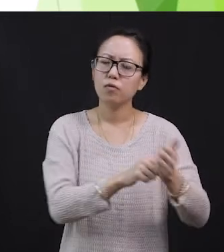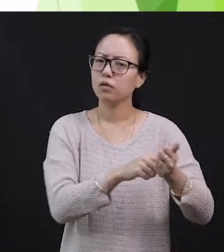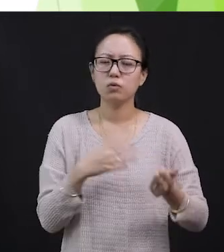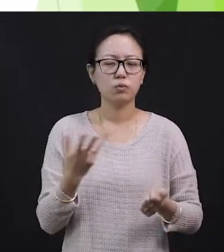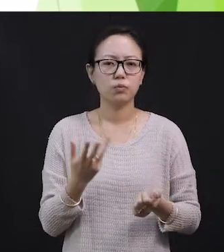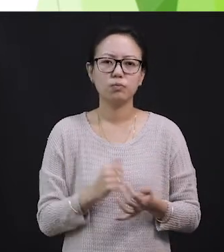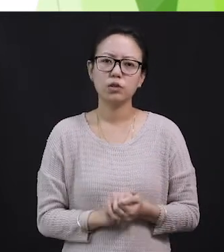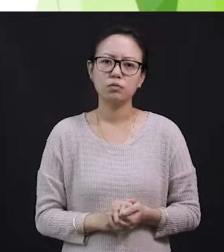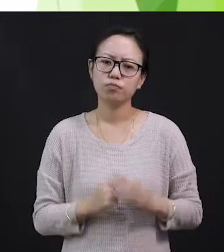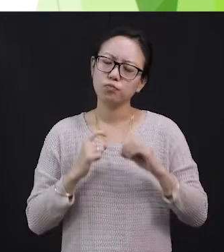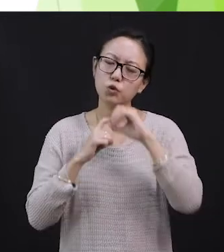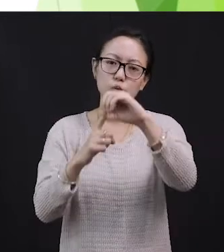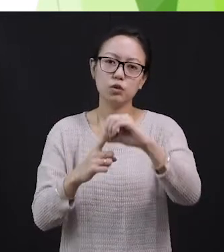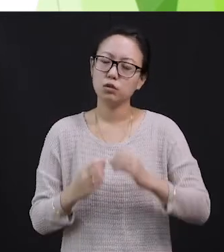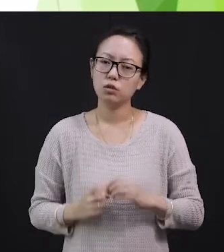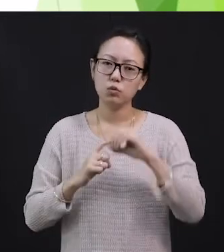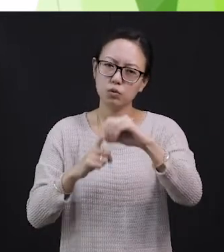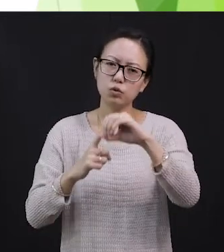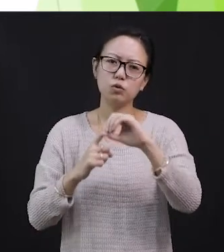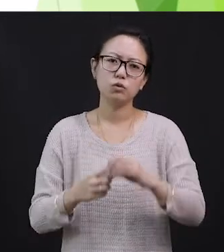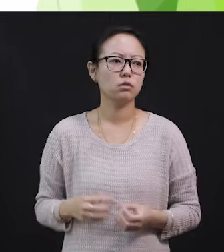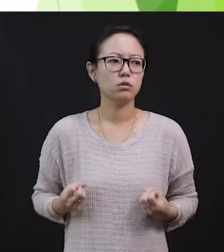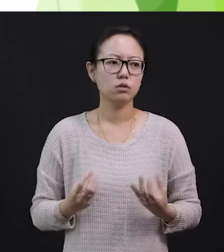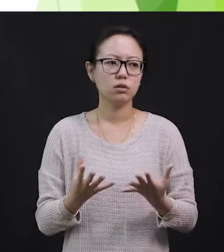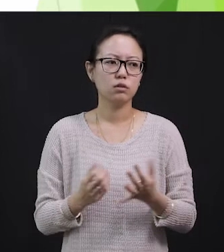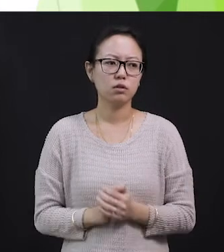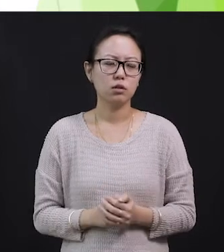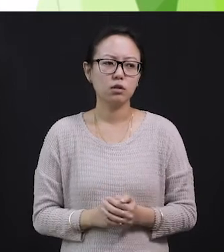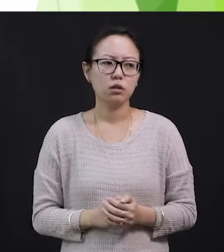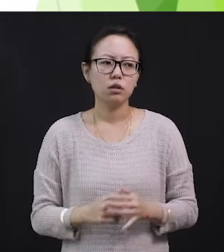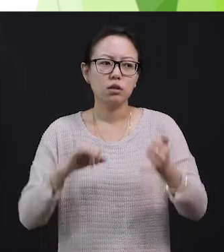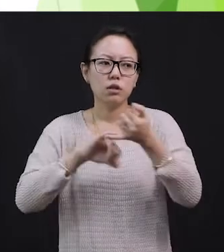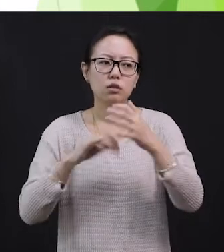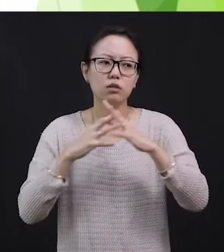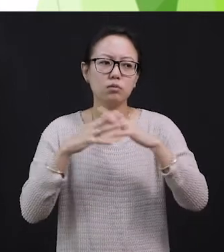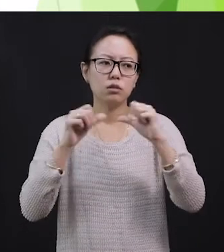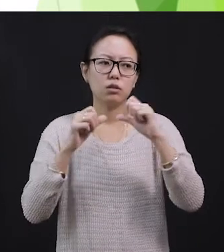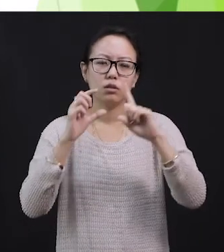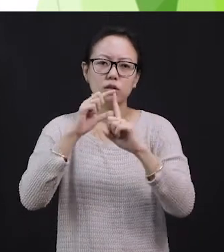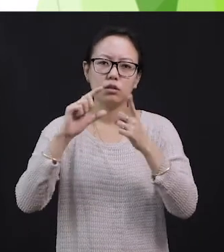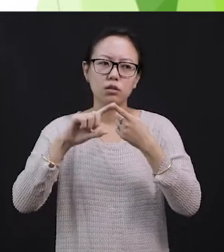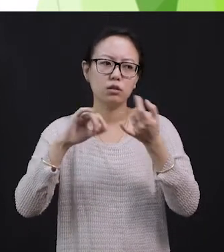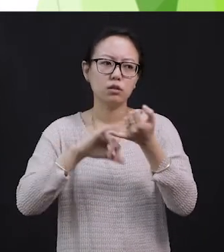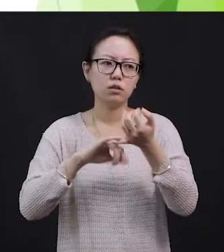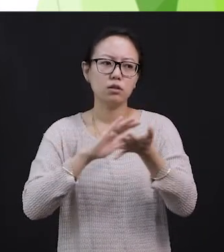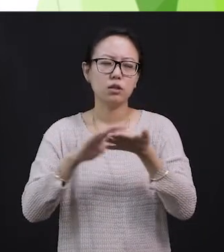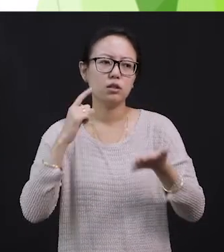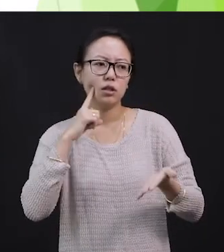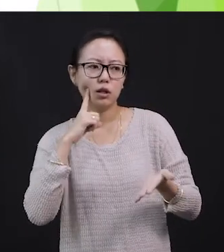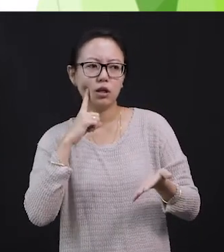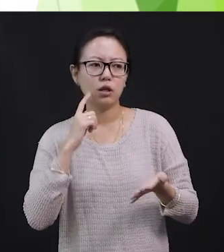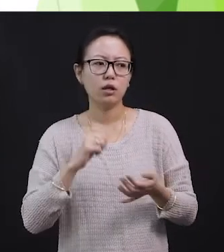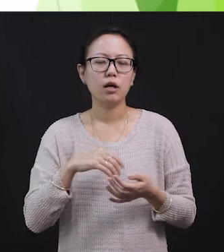boycott movement was all about boycotting the foreign goods and especially the cotton clothes that came